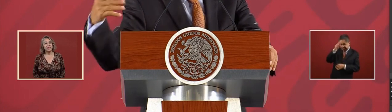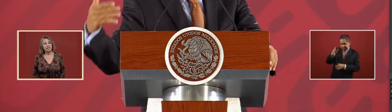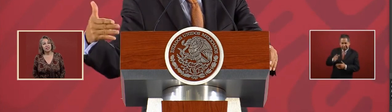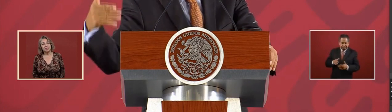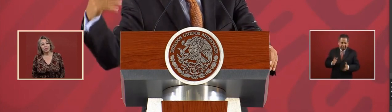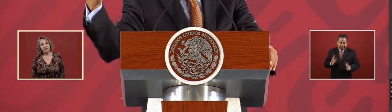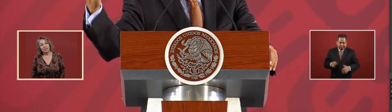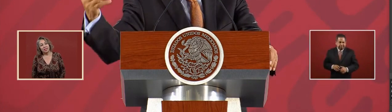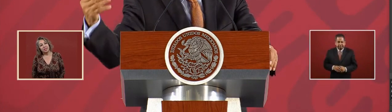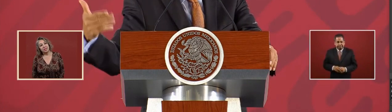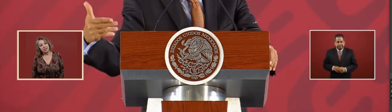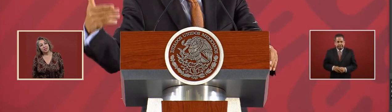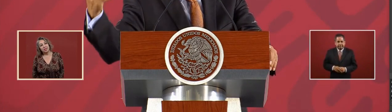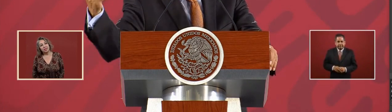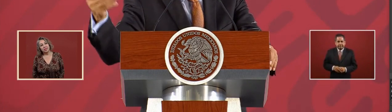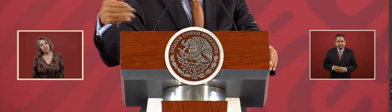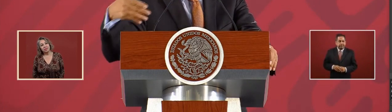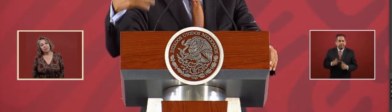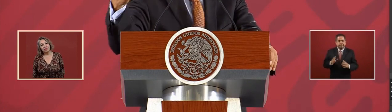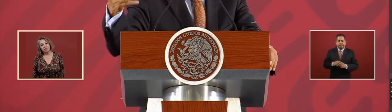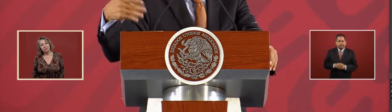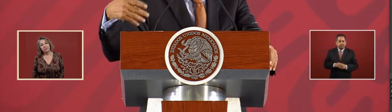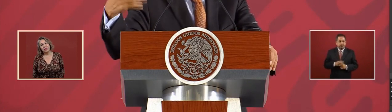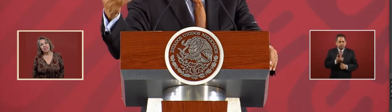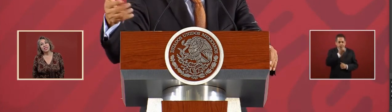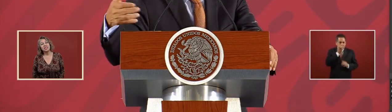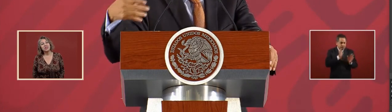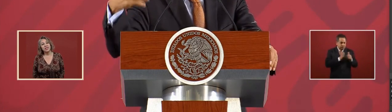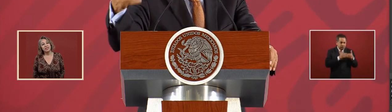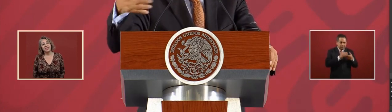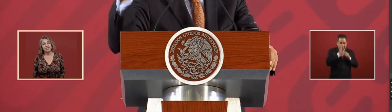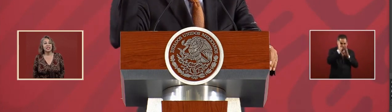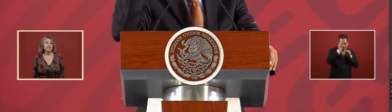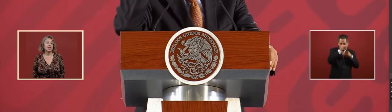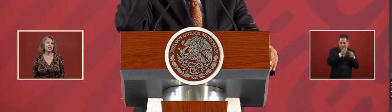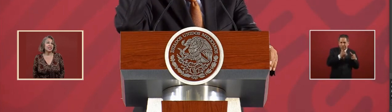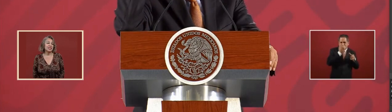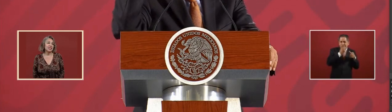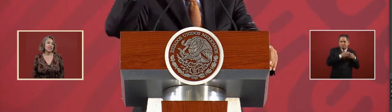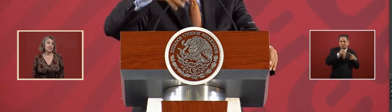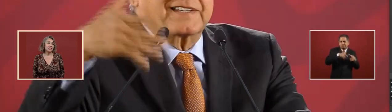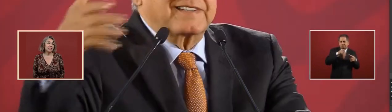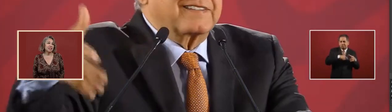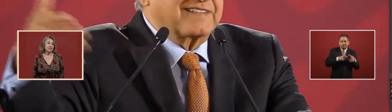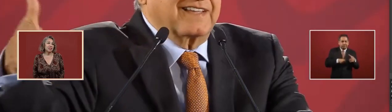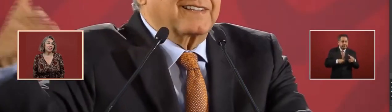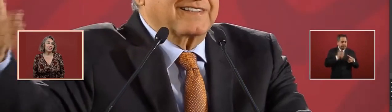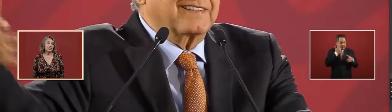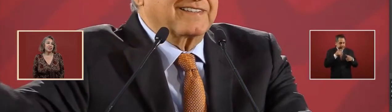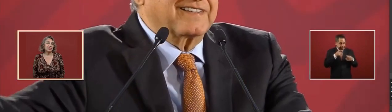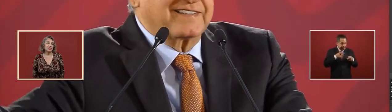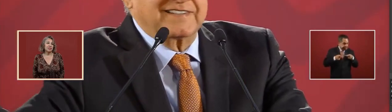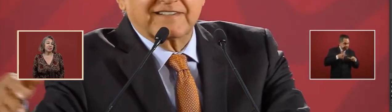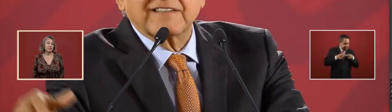adversaries, los conservadores, the conservatives, quienes